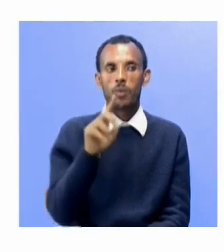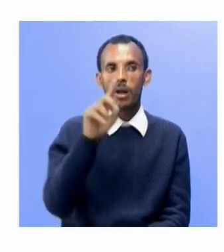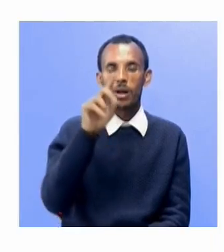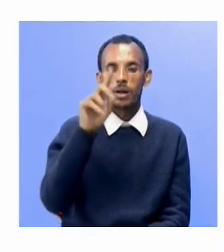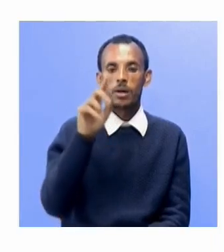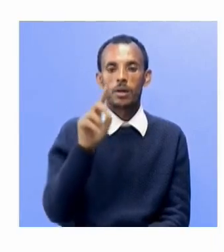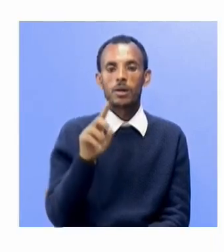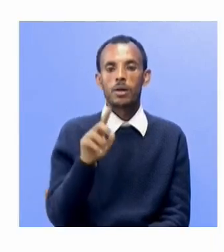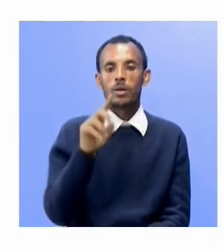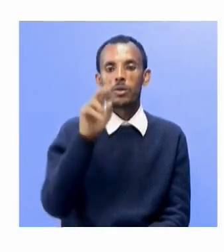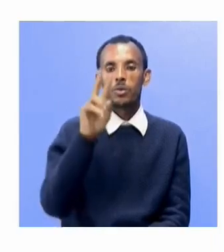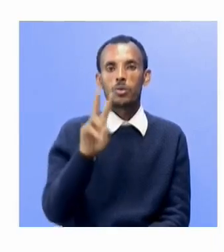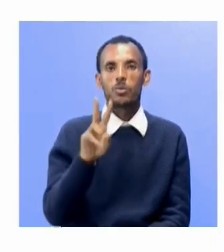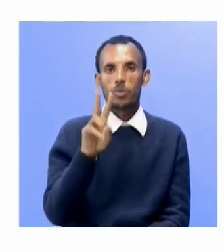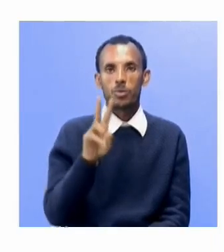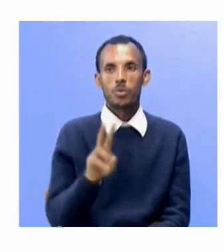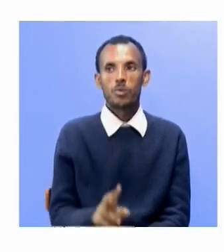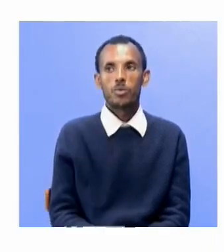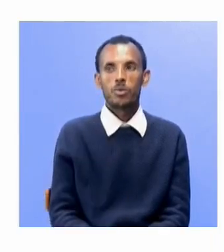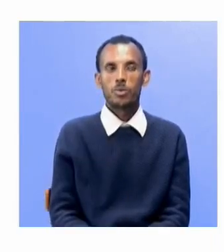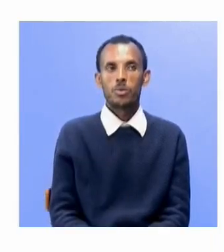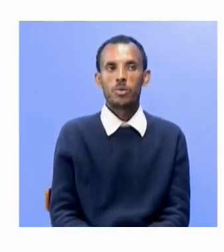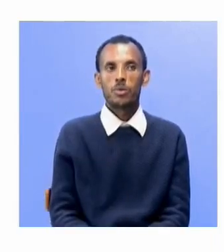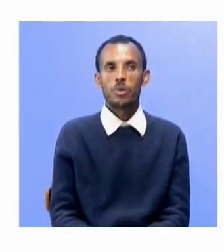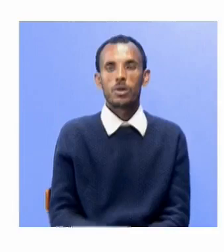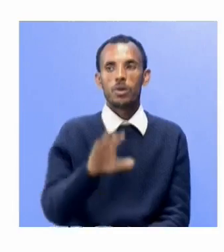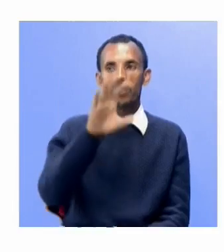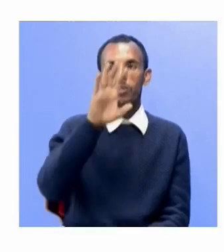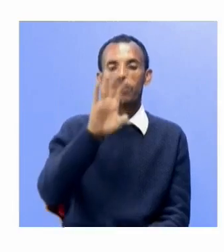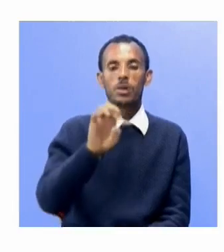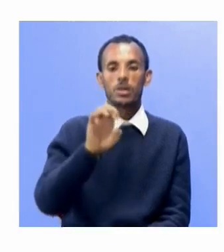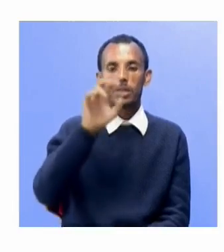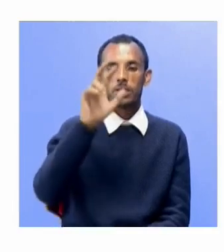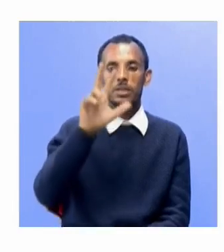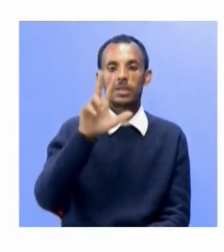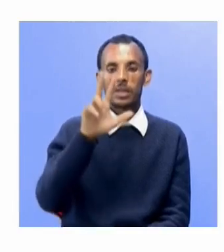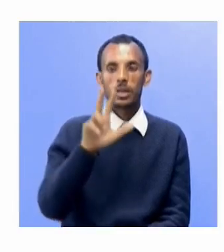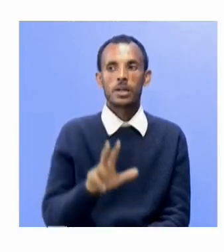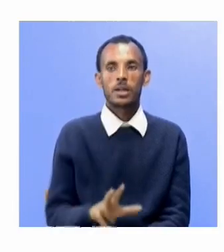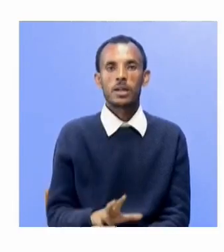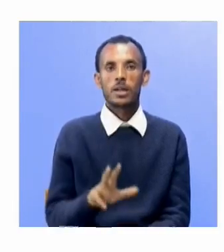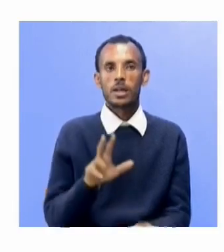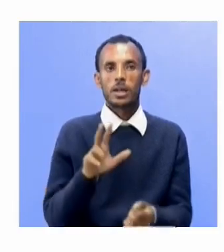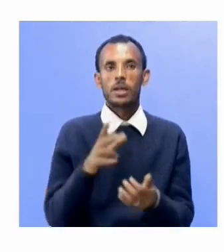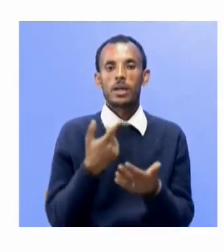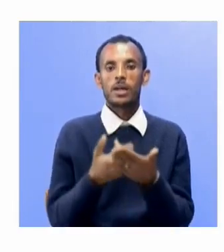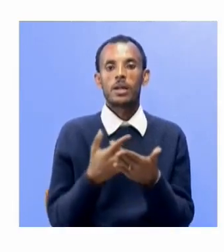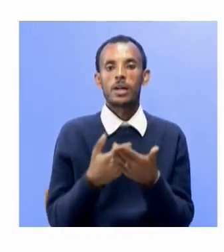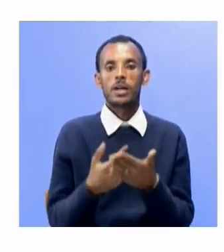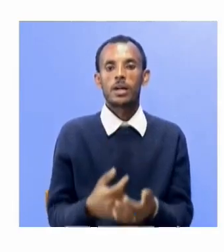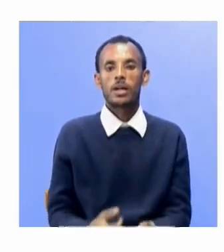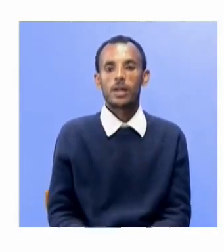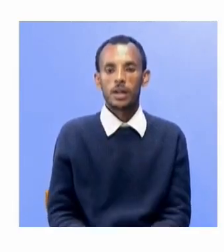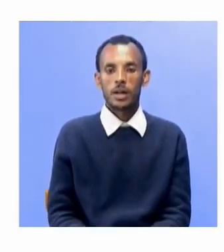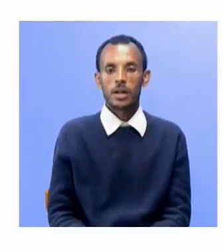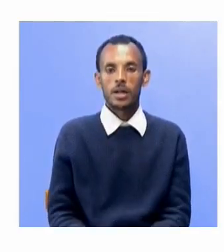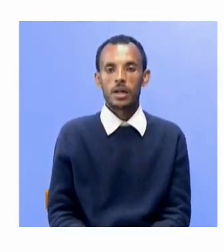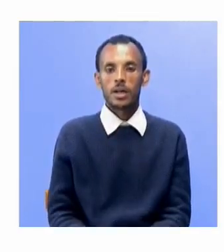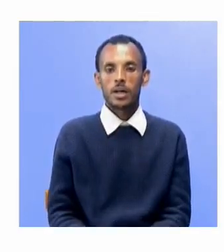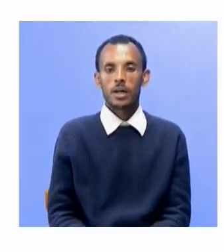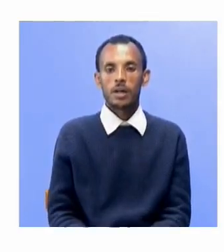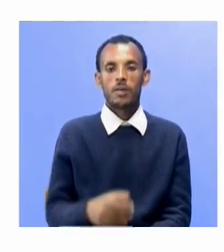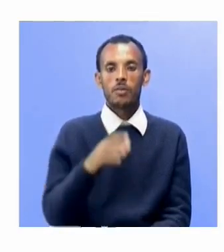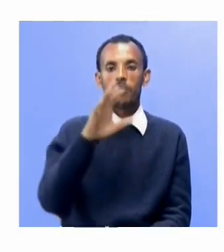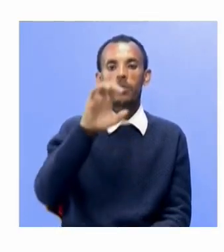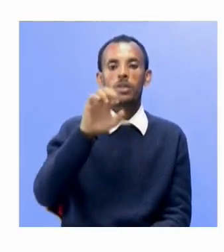okay, and 43, there is no 43 here. 43, there is 43